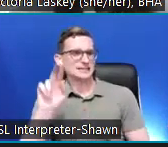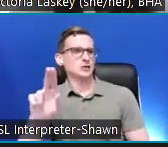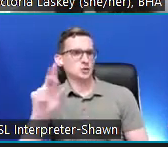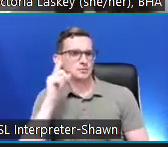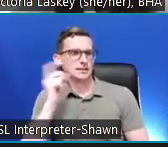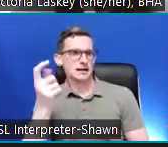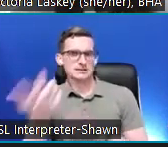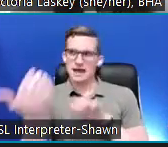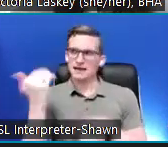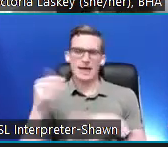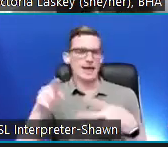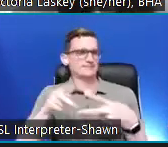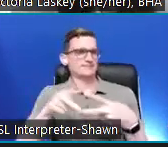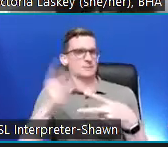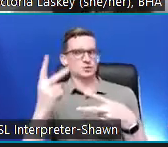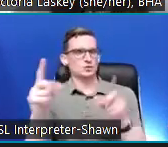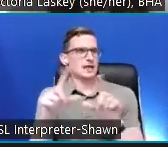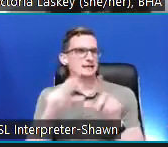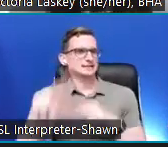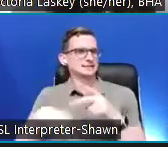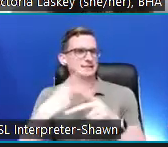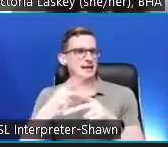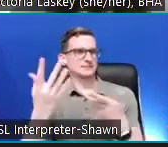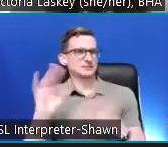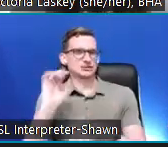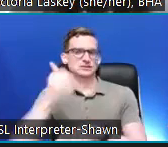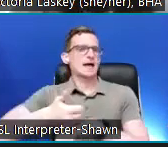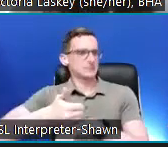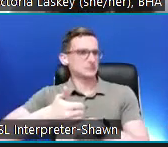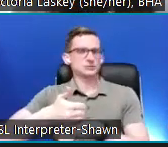Right. But with the passage of